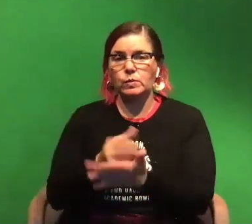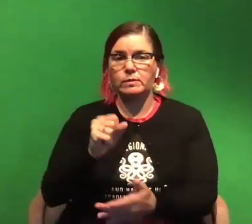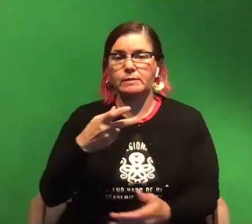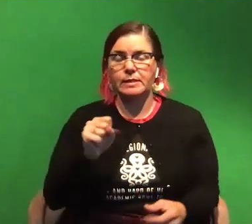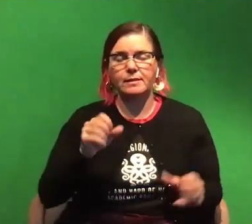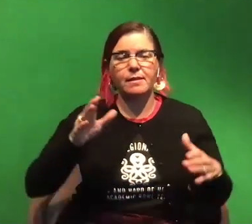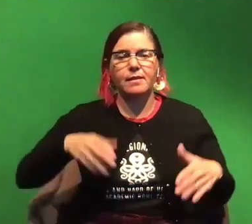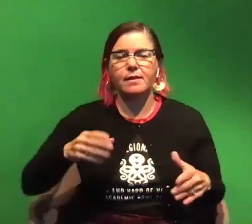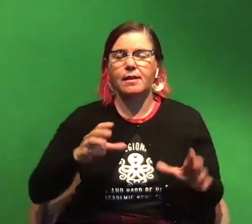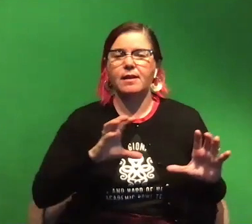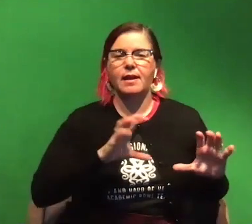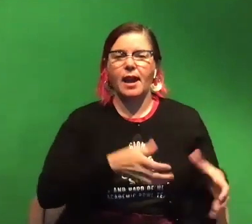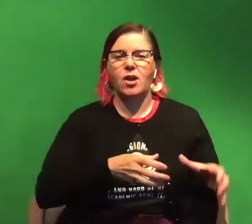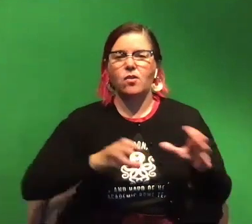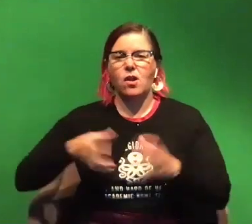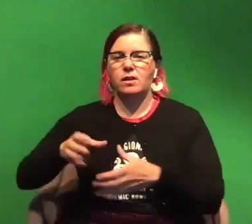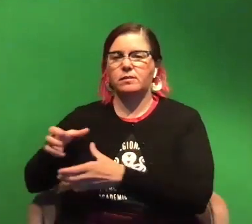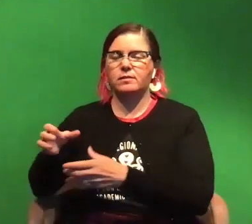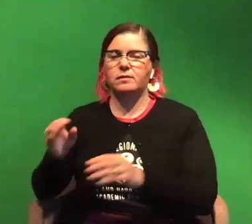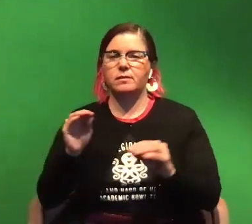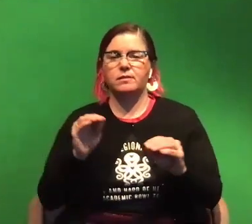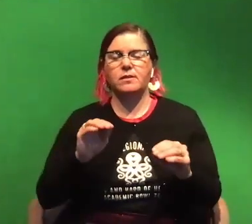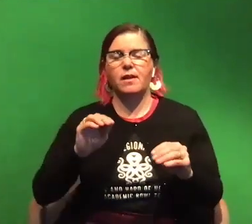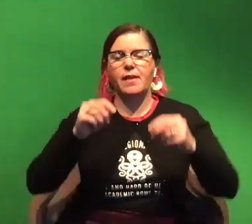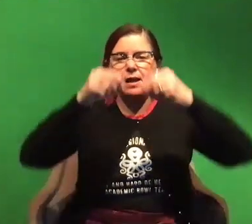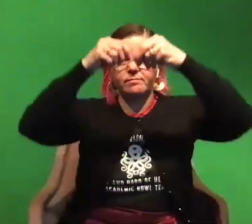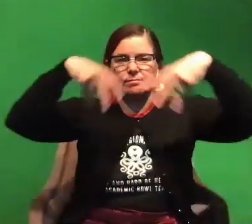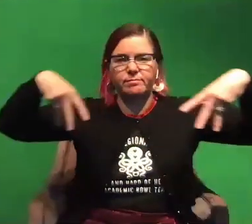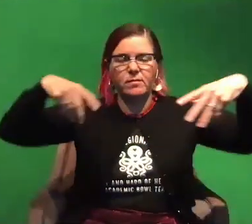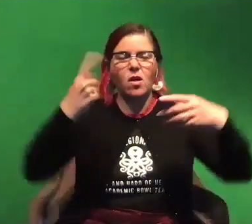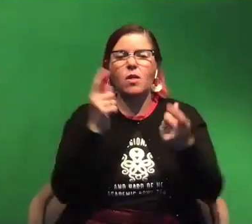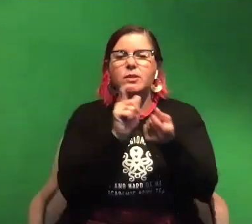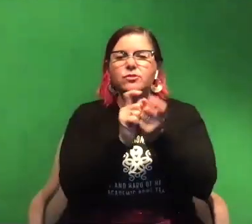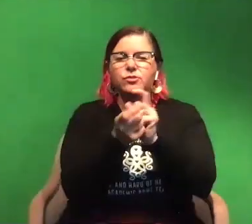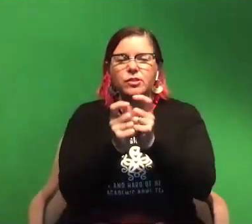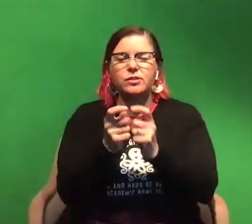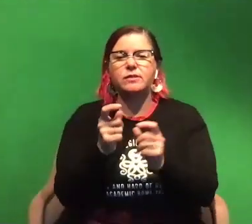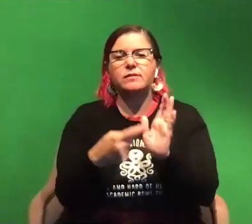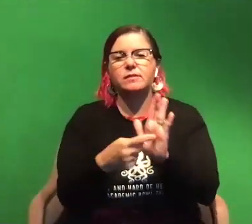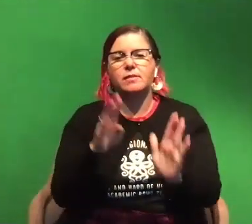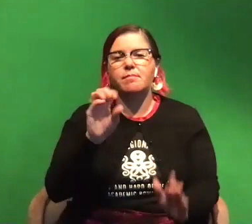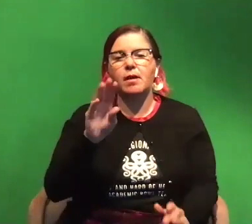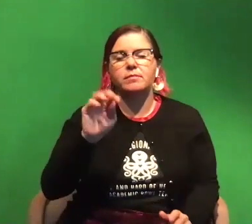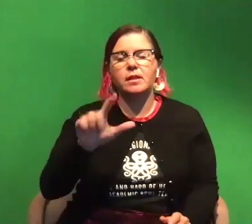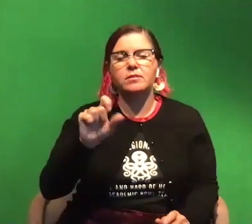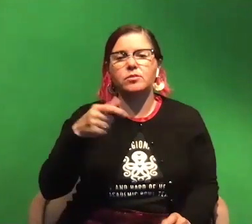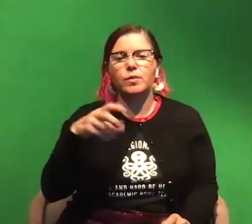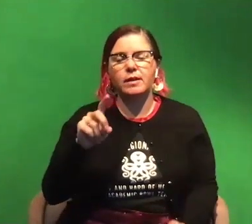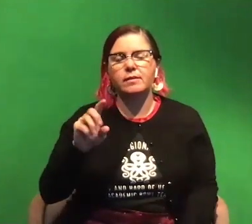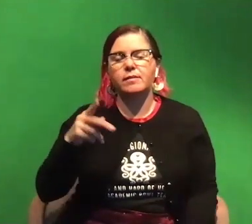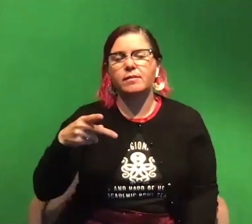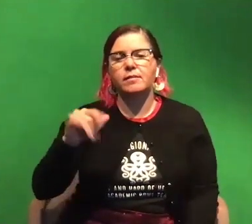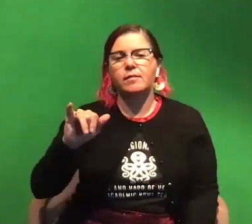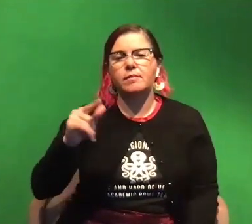been categorized as such, or the taxonomy is changing all the time. So for instance, bobtail squids and the pygmy